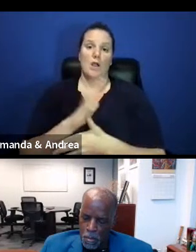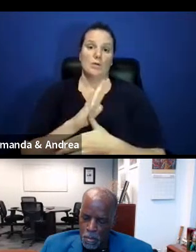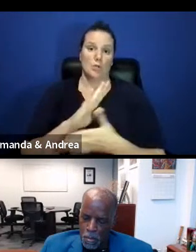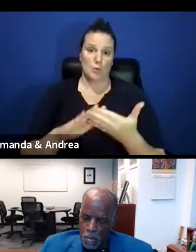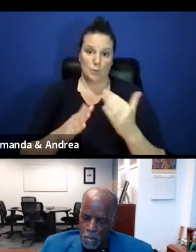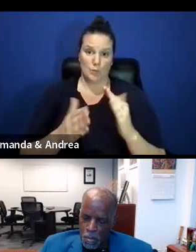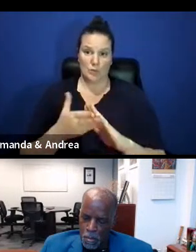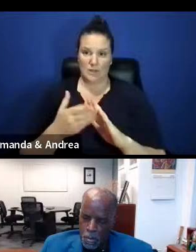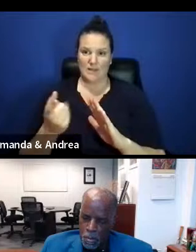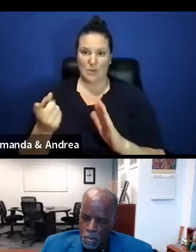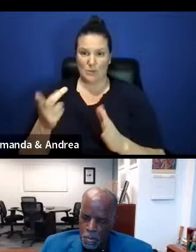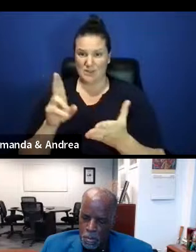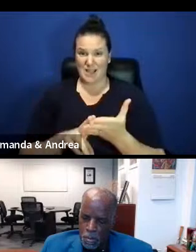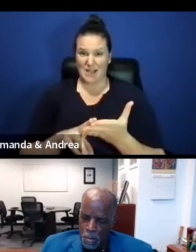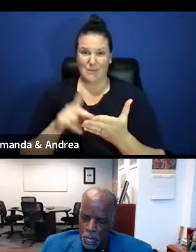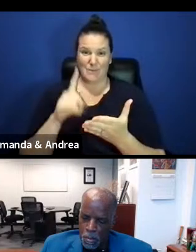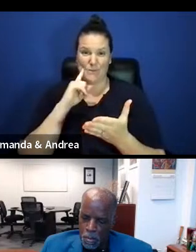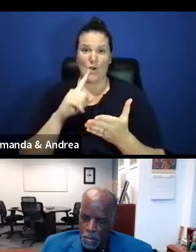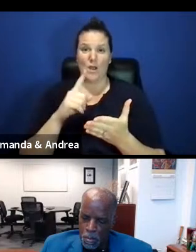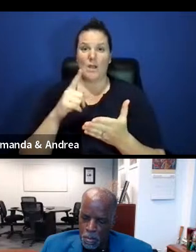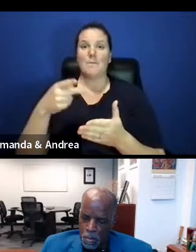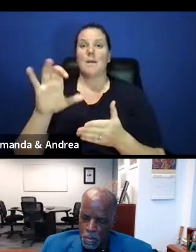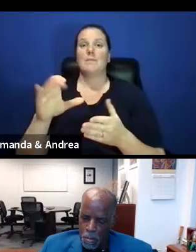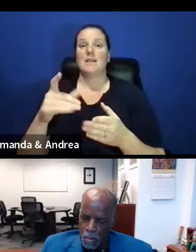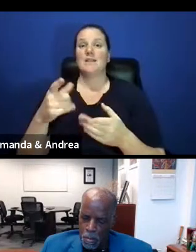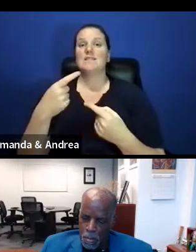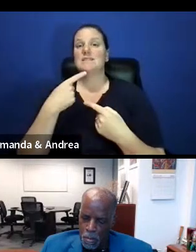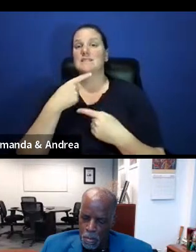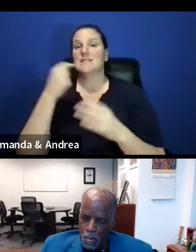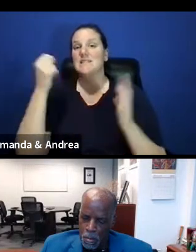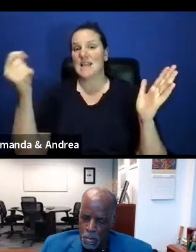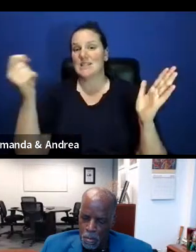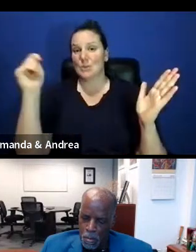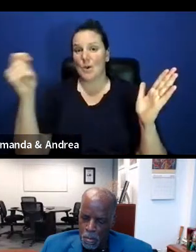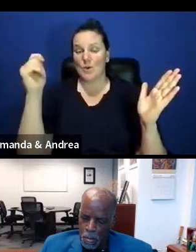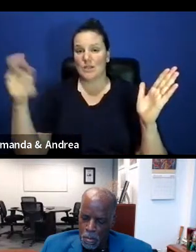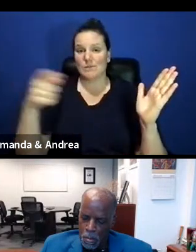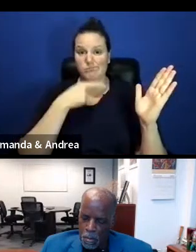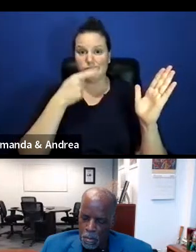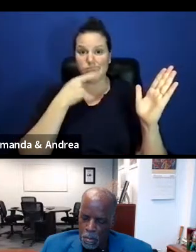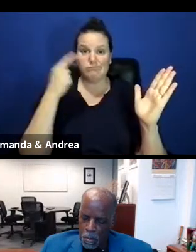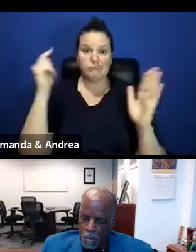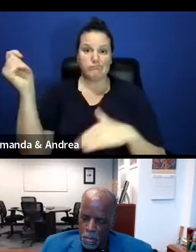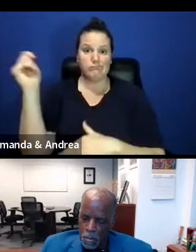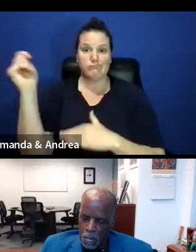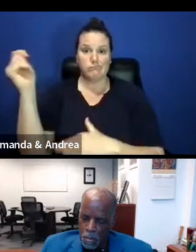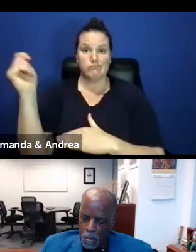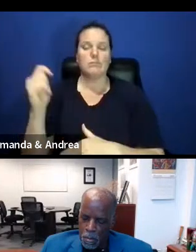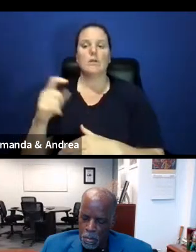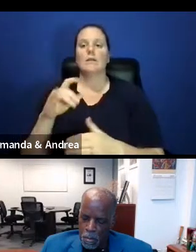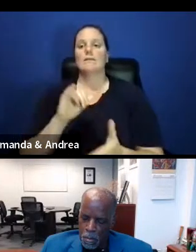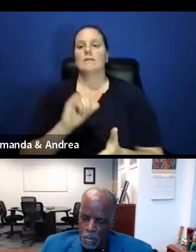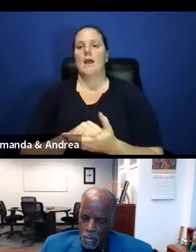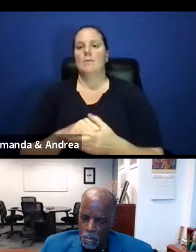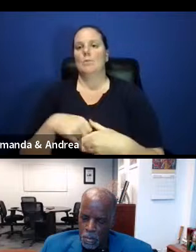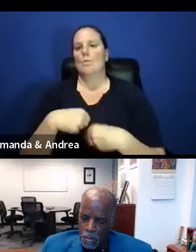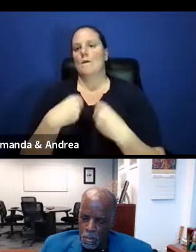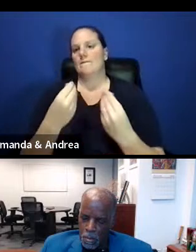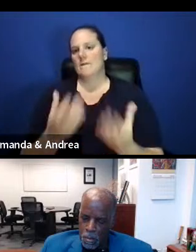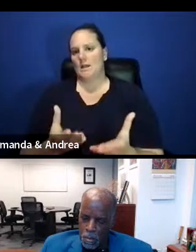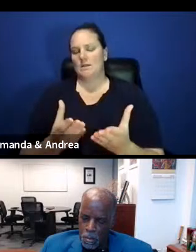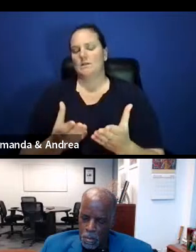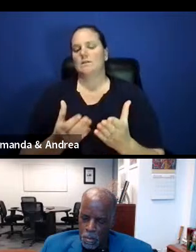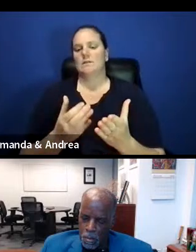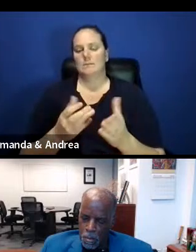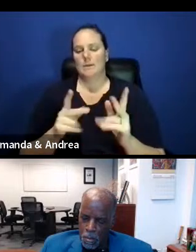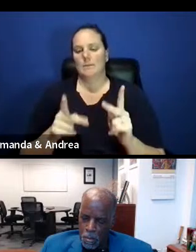as they were signing up for public testimony. And we made sure that we were providing those individuals that